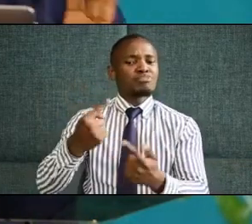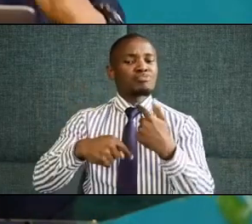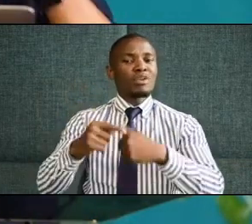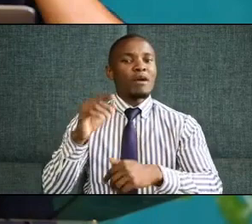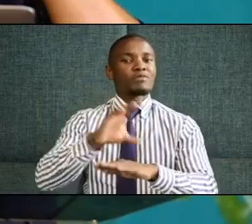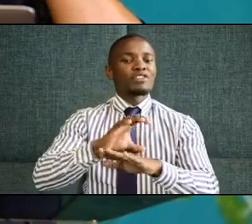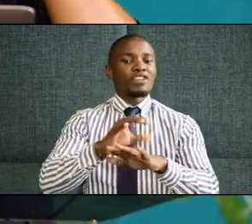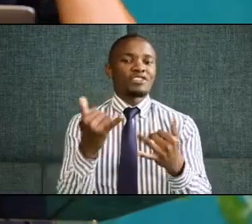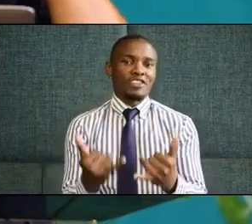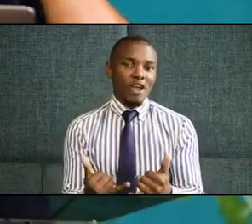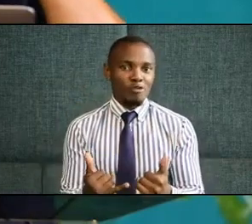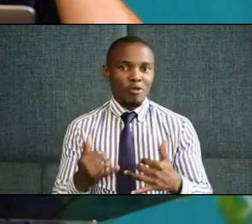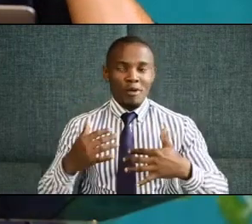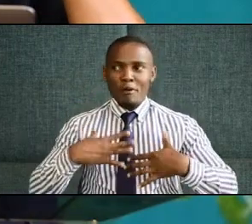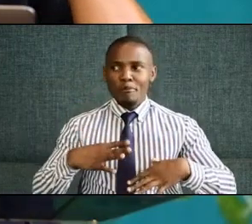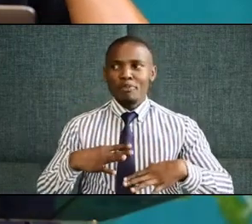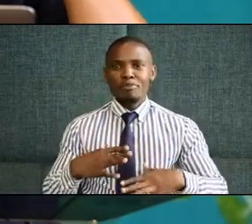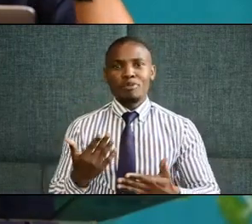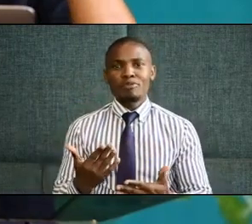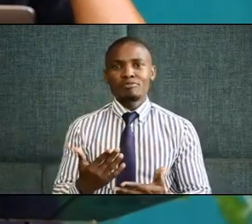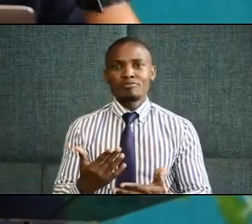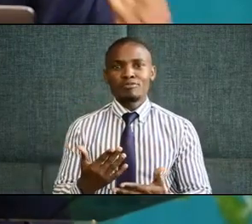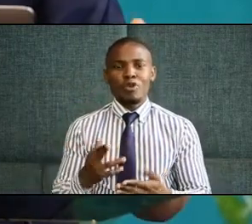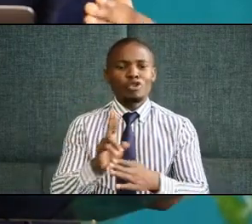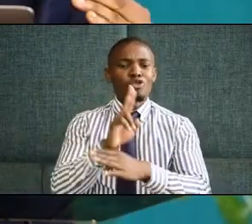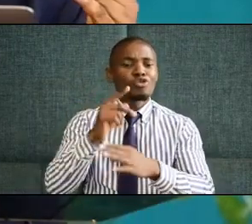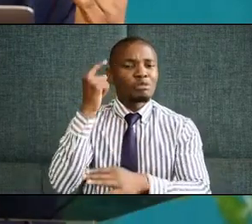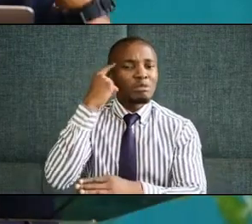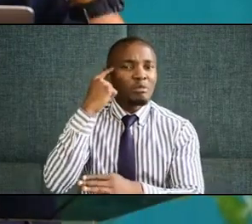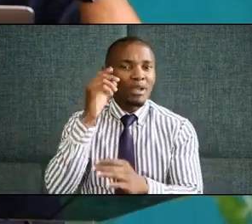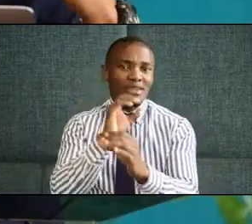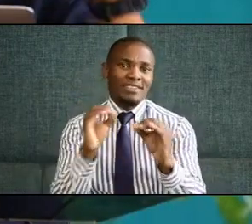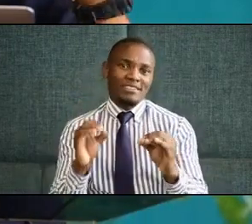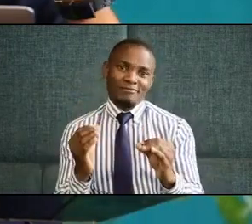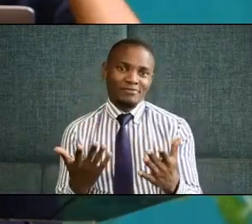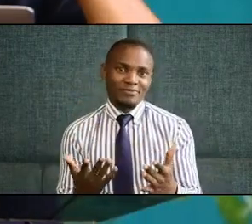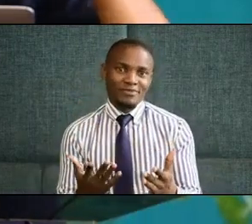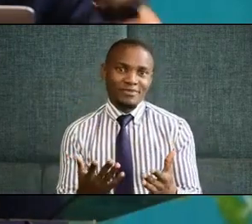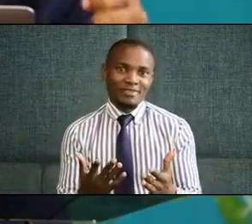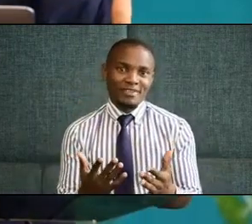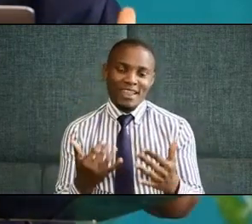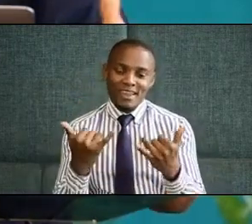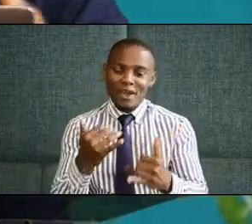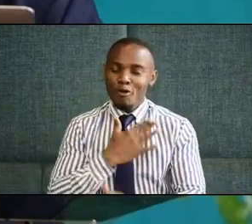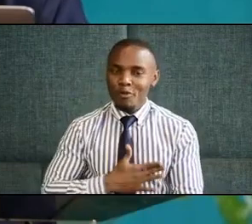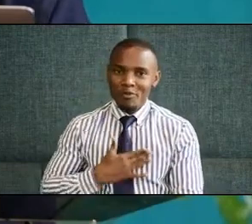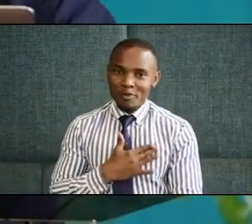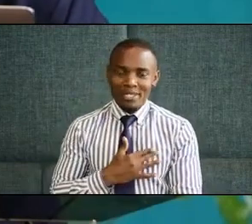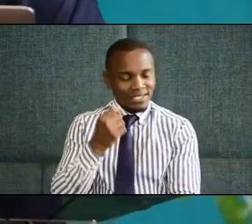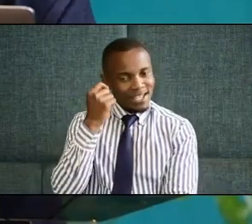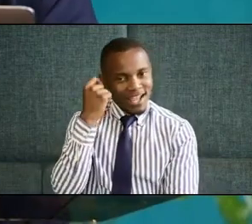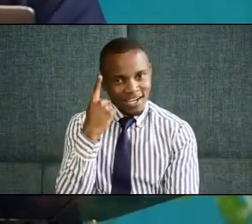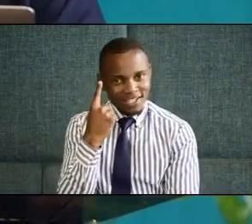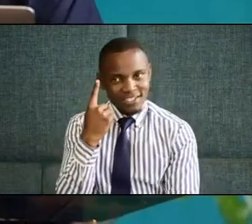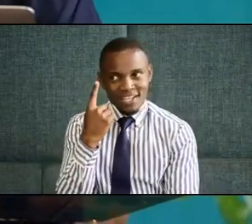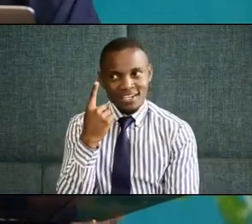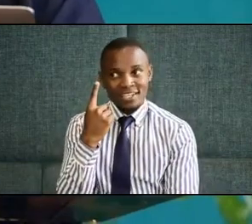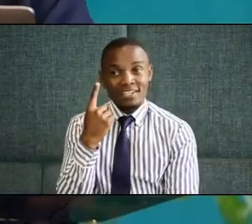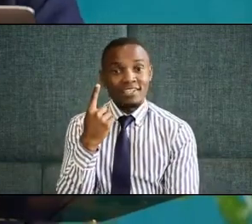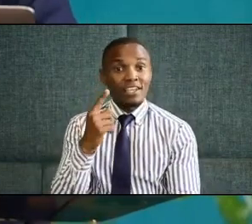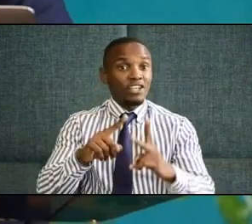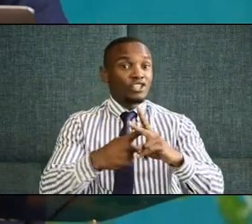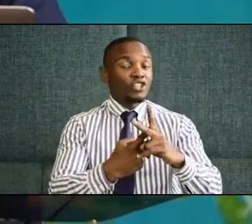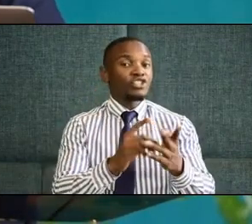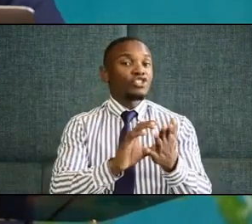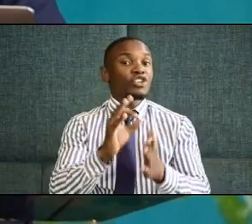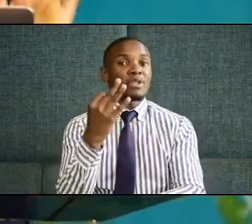these days, there is not much the using of the brain. So follow follow with the head and the heart. Genesis